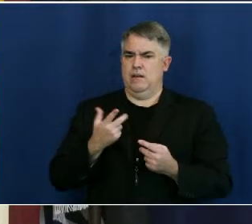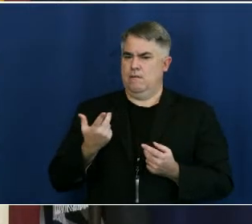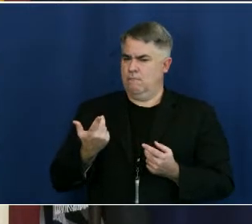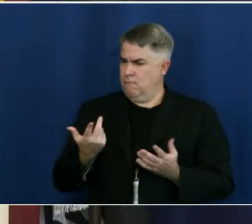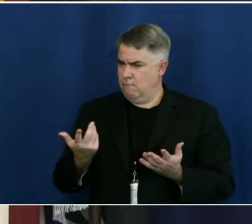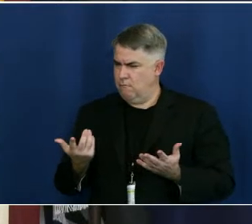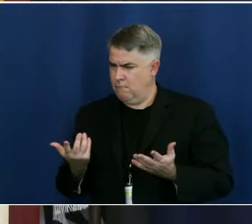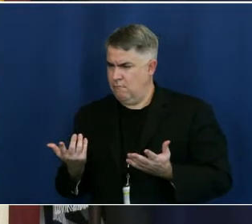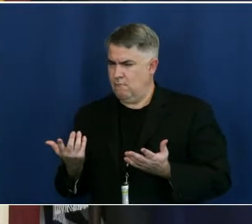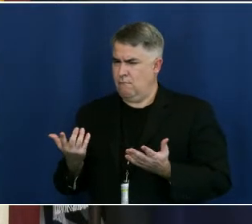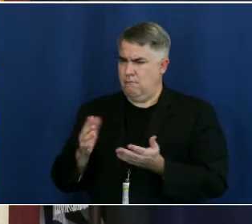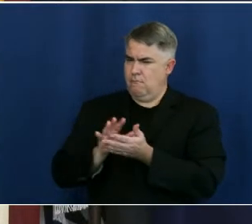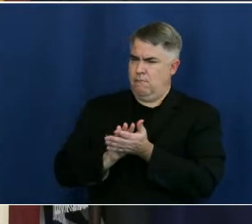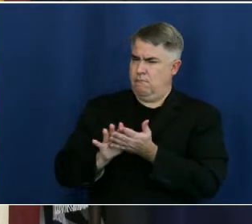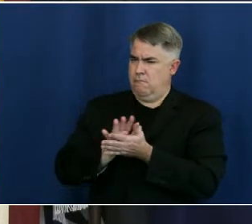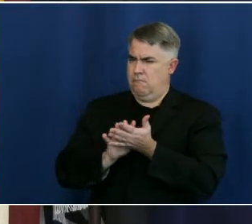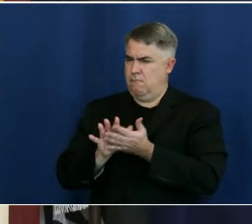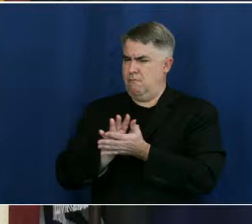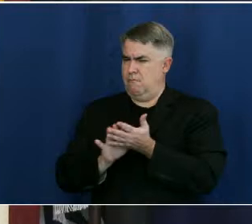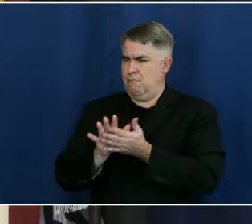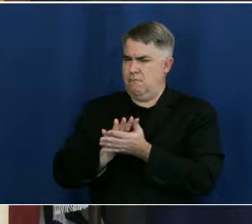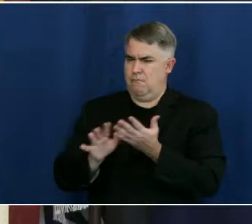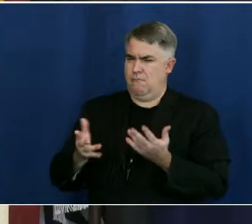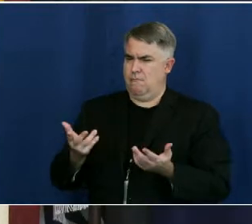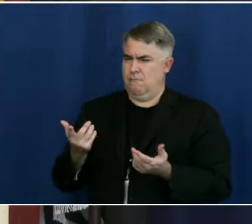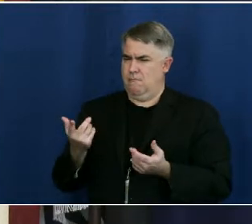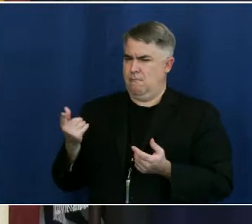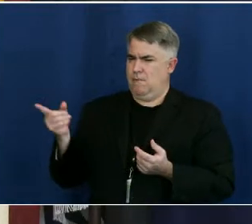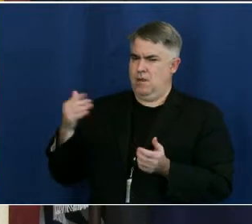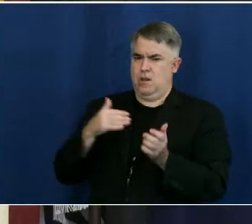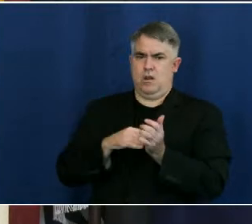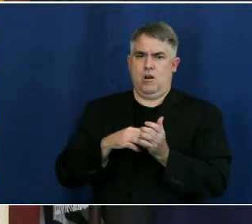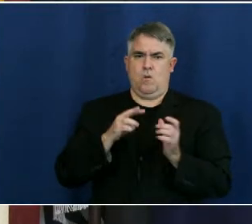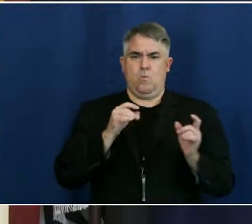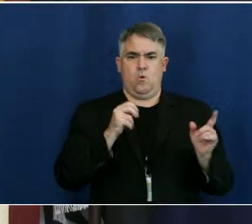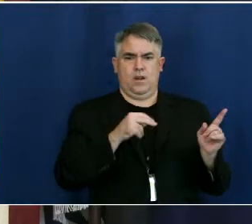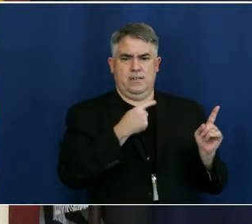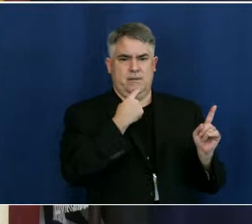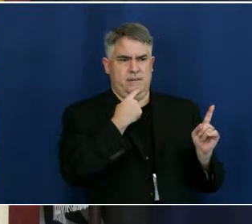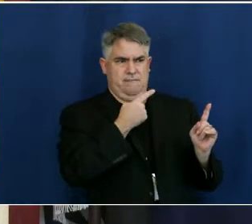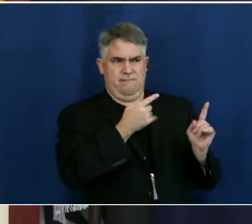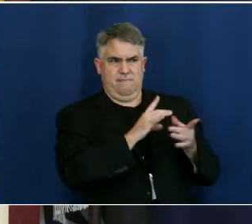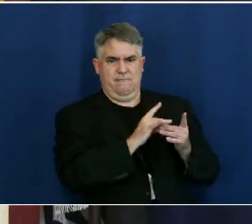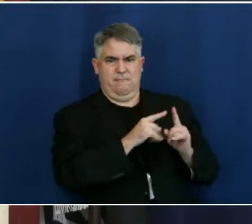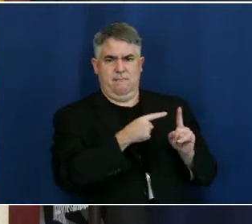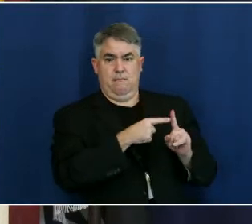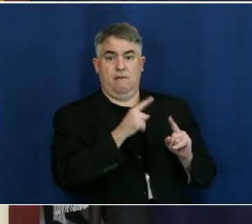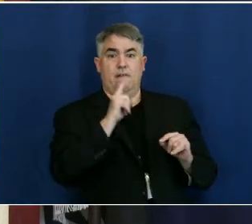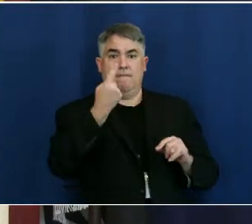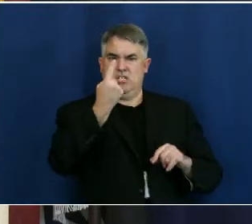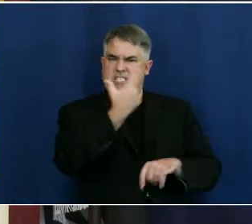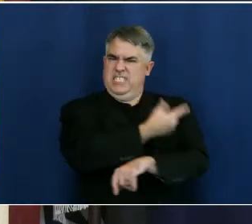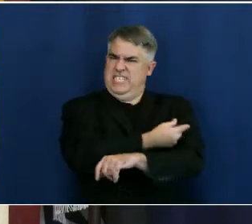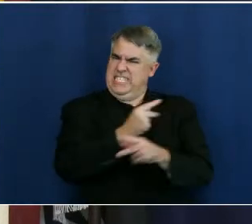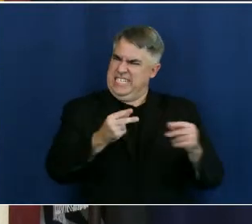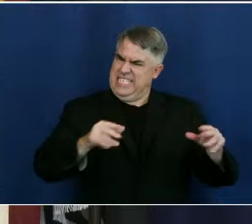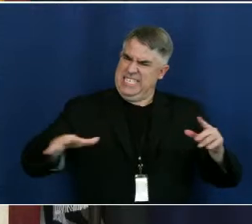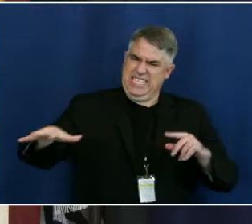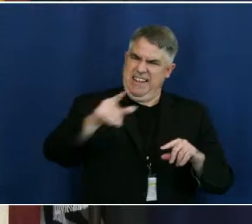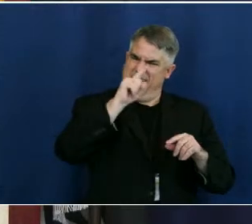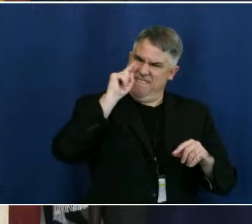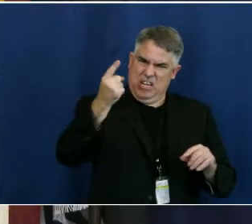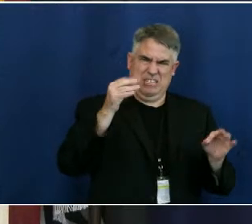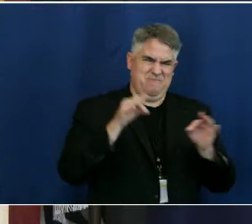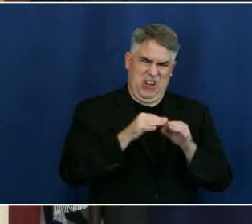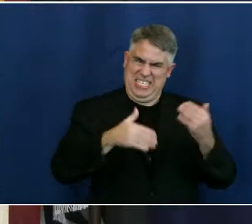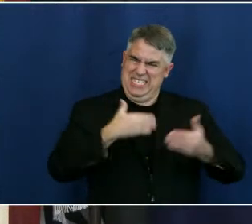doses. As Dr. Wooten just said, the priority has been to get doses into arms as quickly as possible,